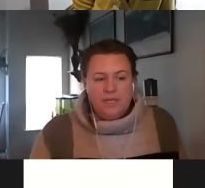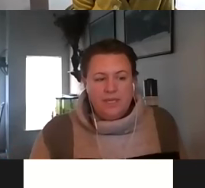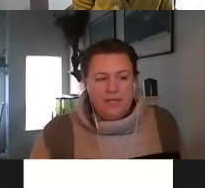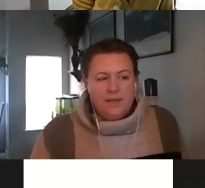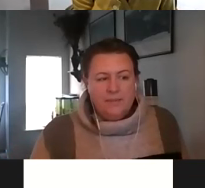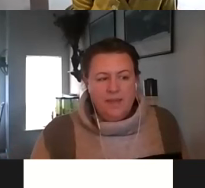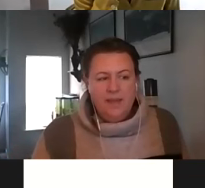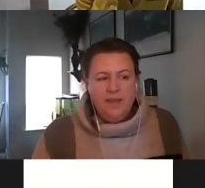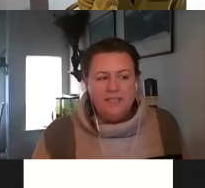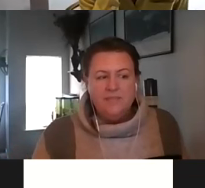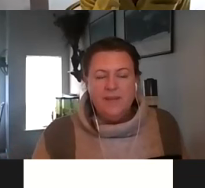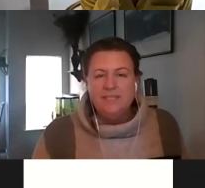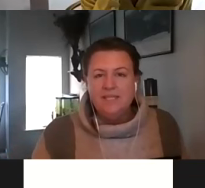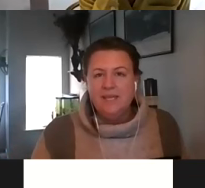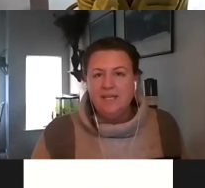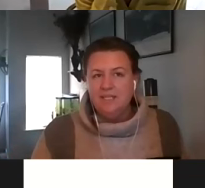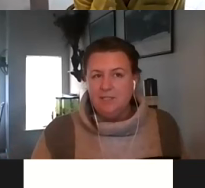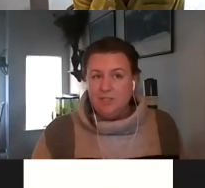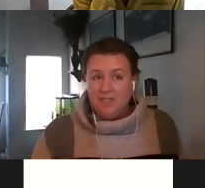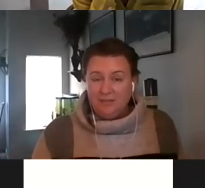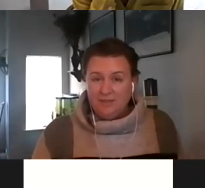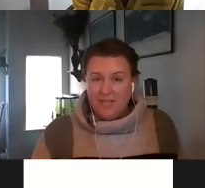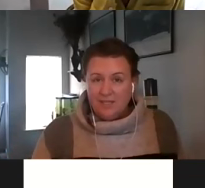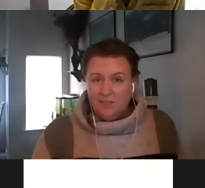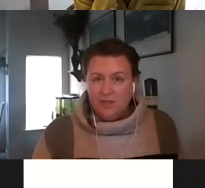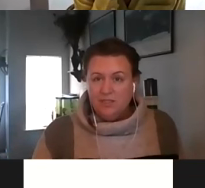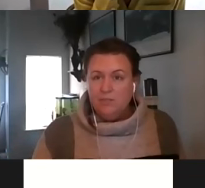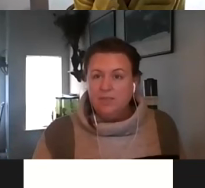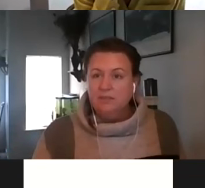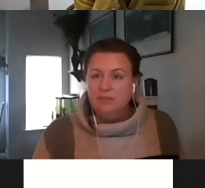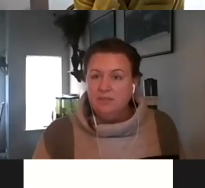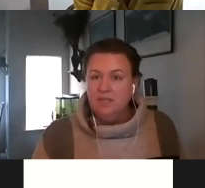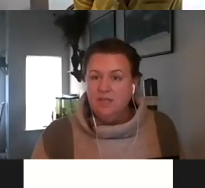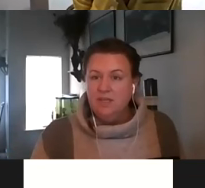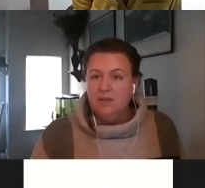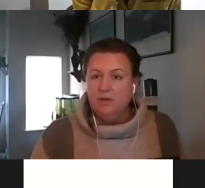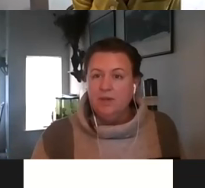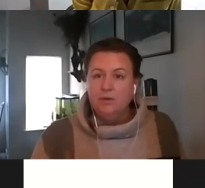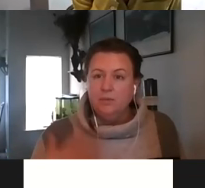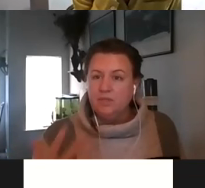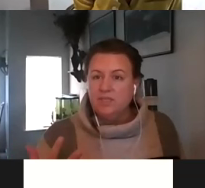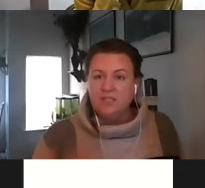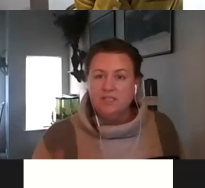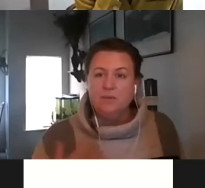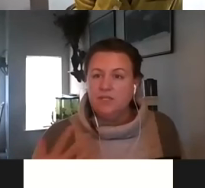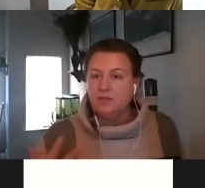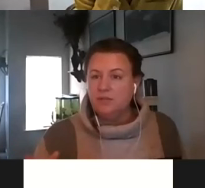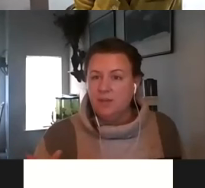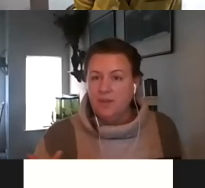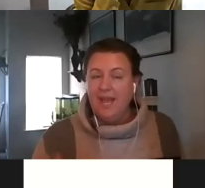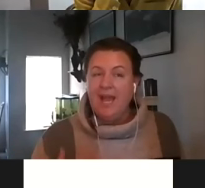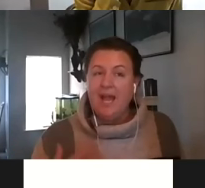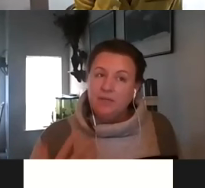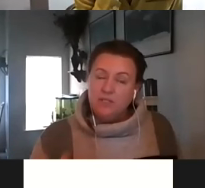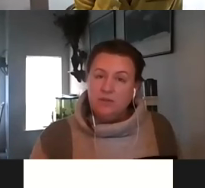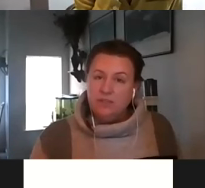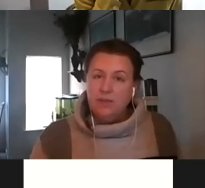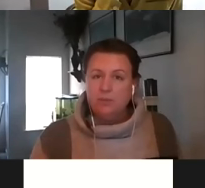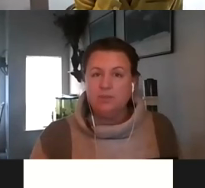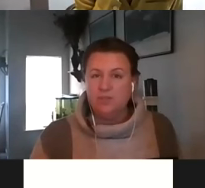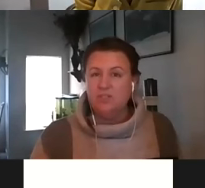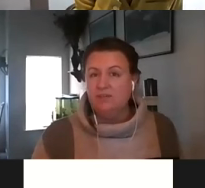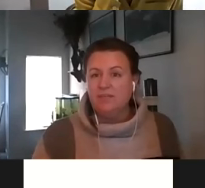thought would be expecting that to shift as trust builds. Know that who presents and what shows up and